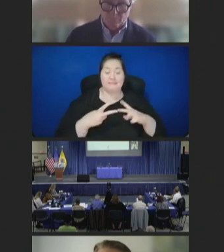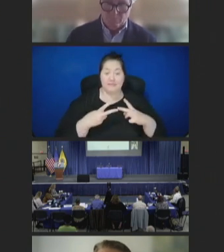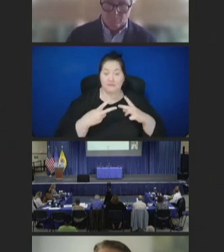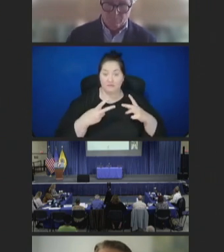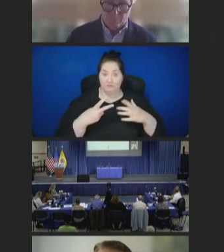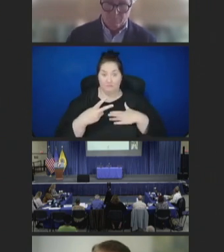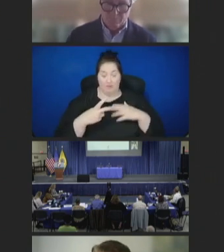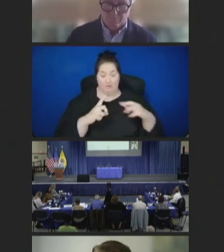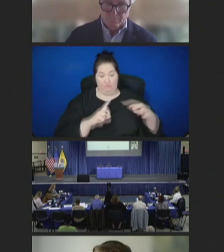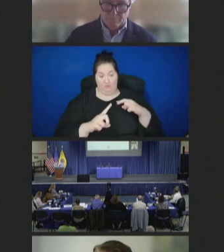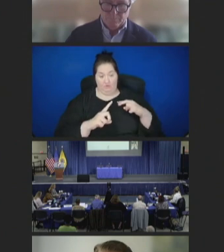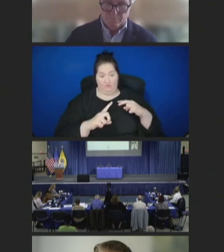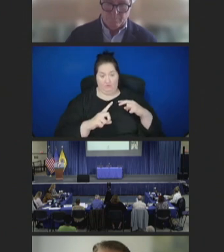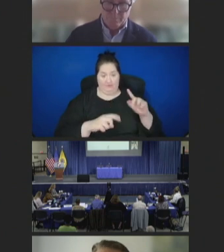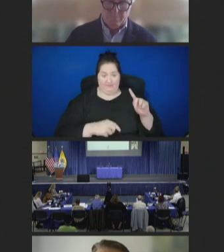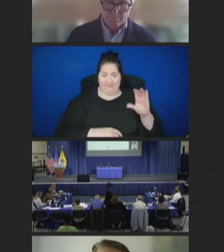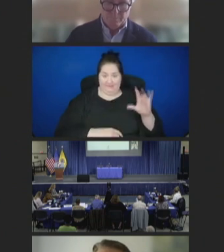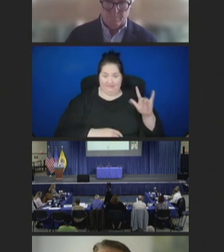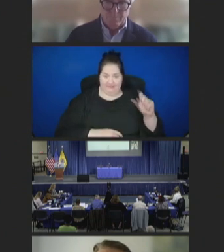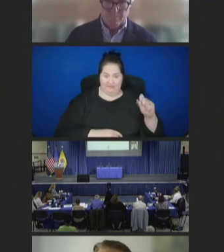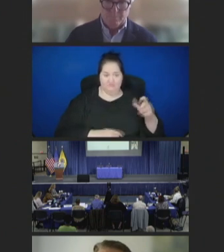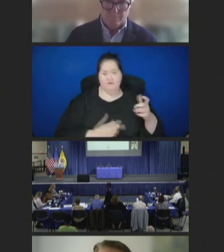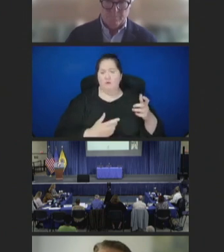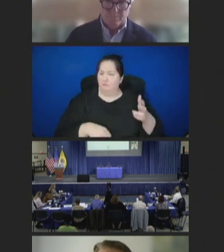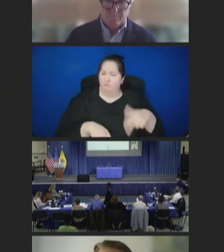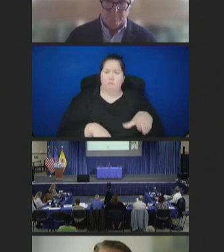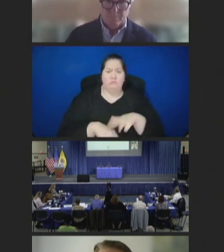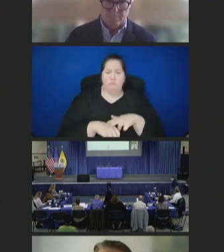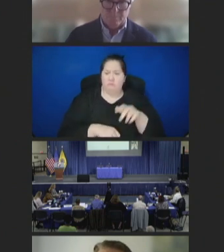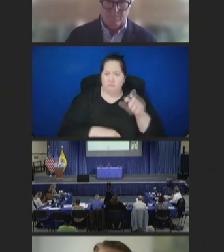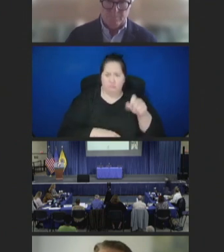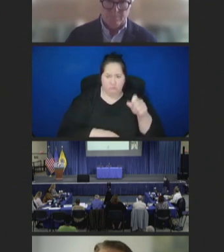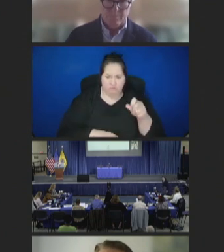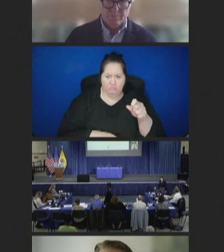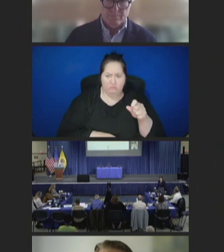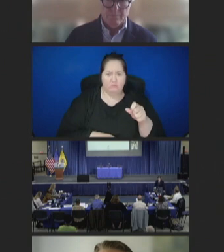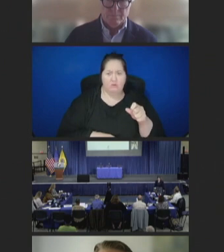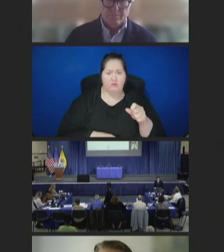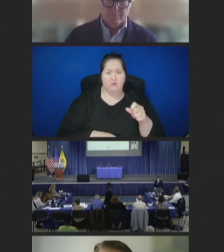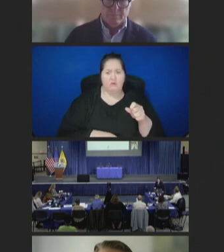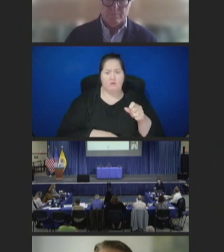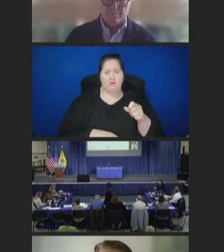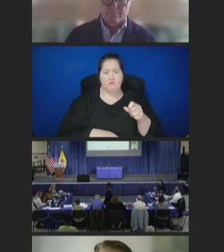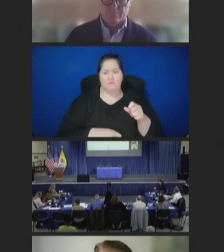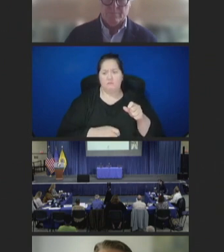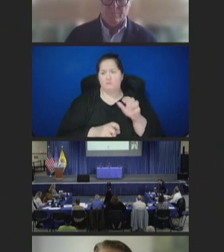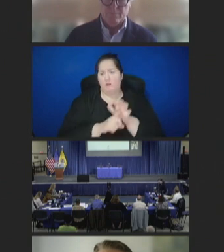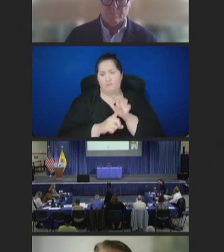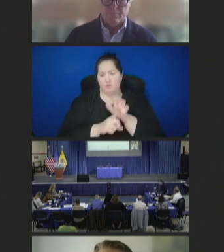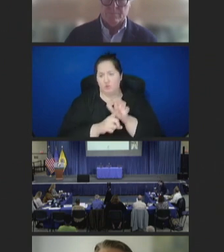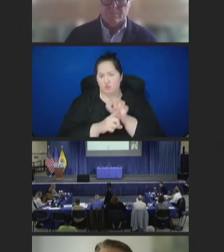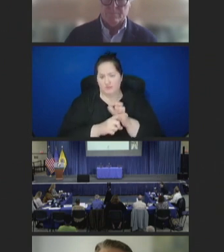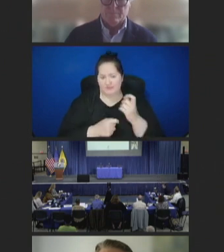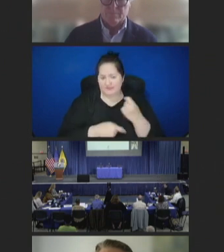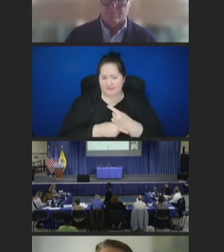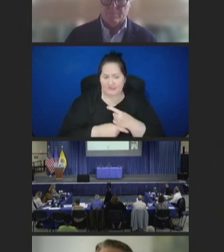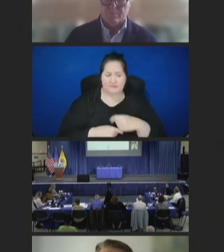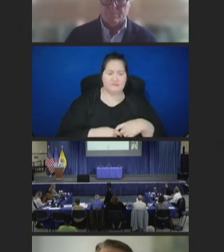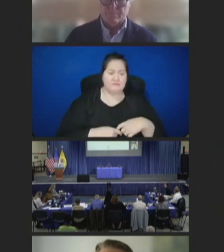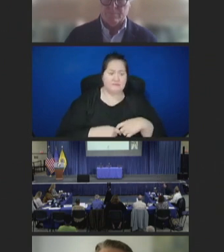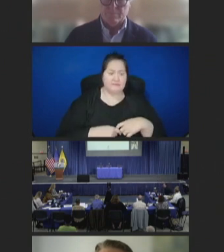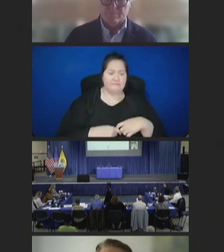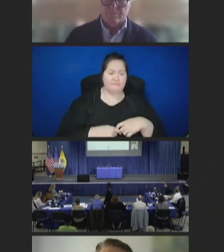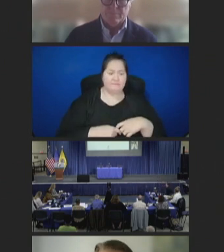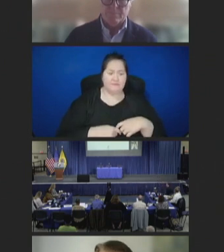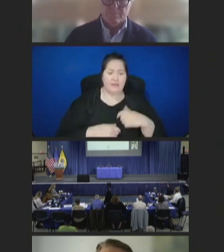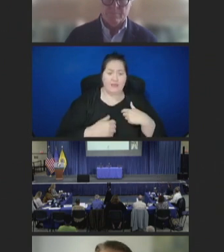of view, regarding T-cell vaccines, of course, that is something that is becoming very popular these days. And the dream will be to have